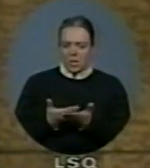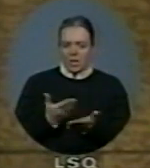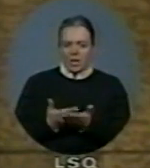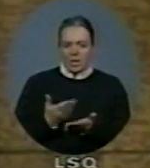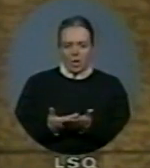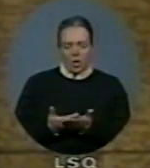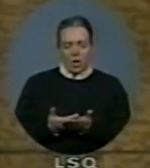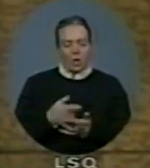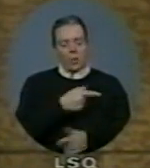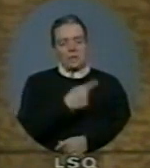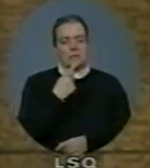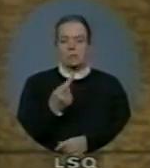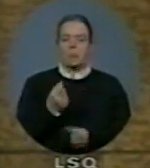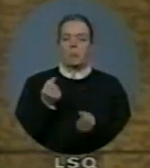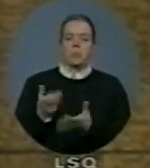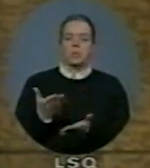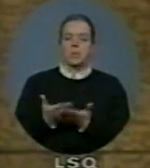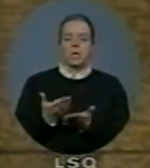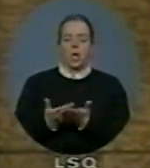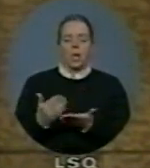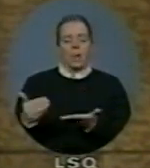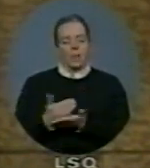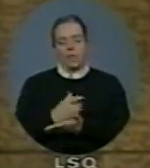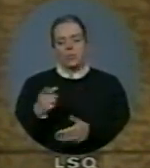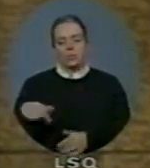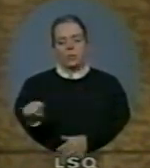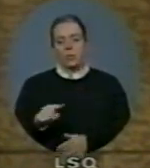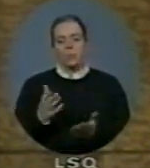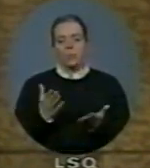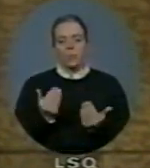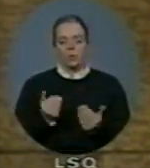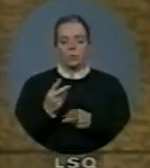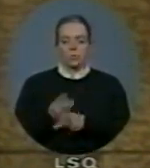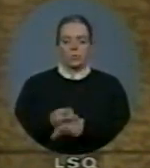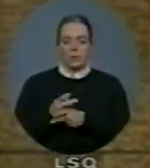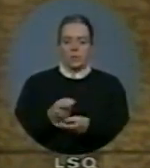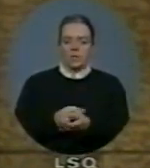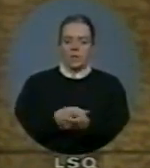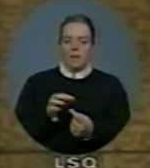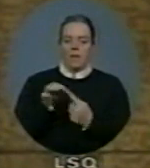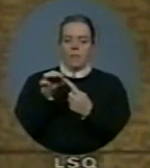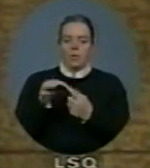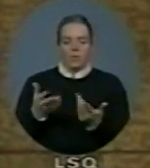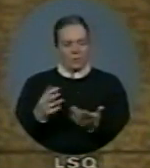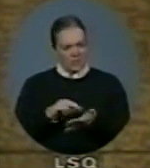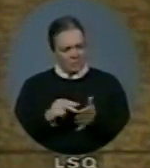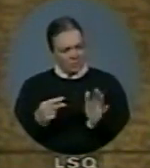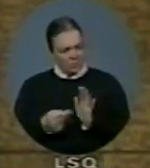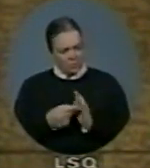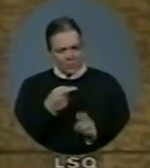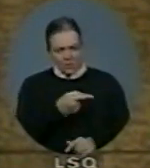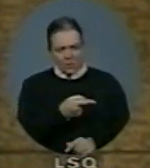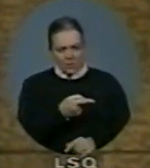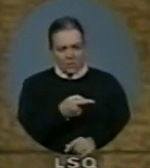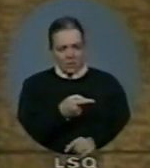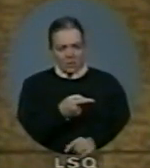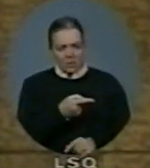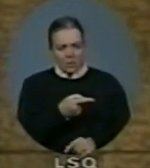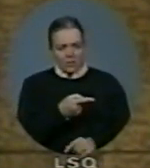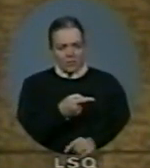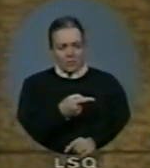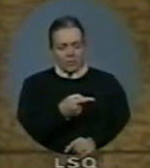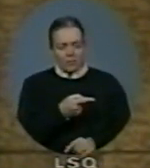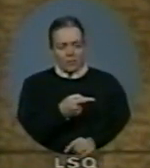miserable standard for education. Is he telling us that as long as children aren't being directly injured or killed in a